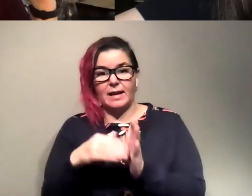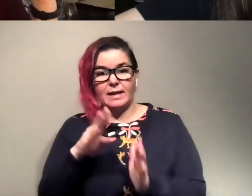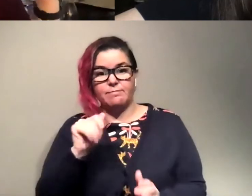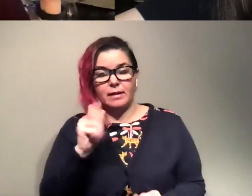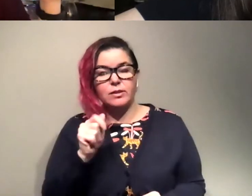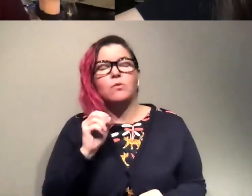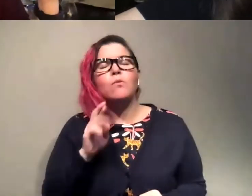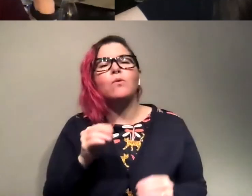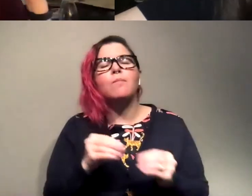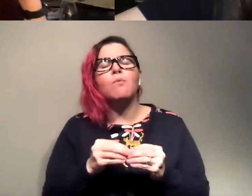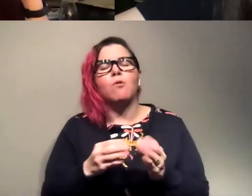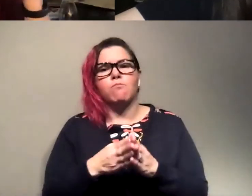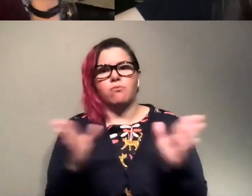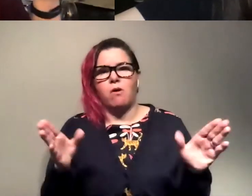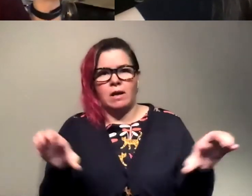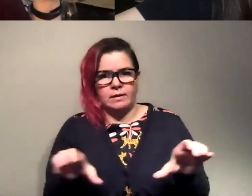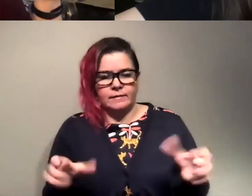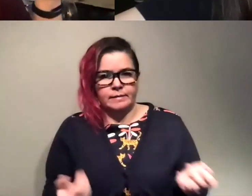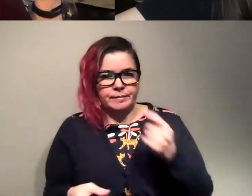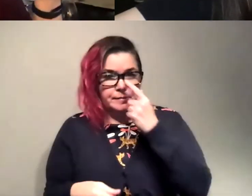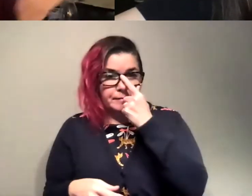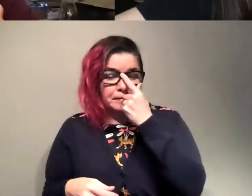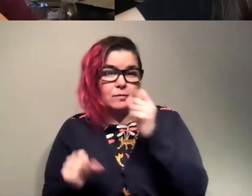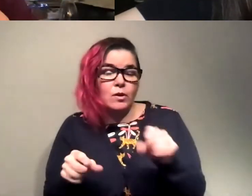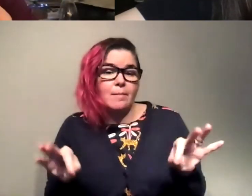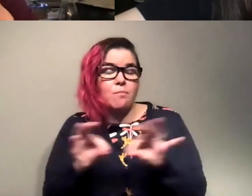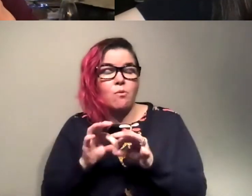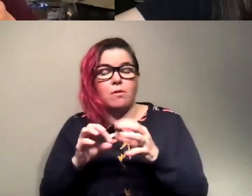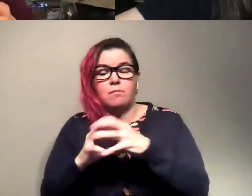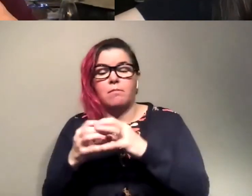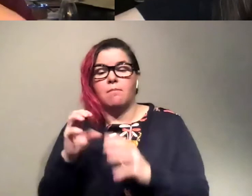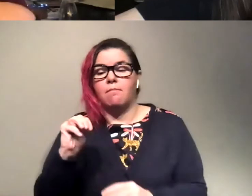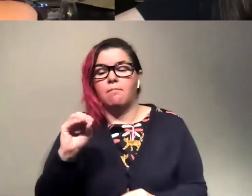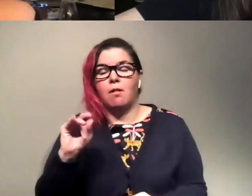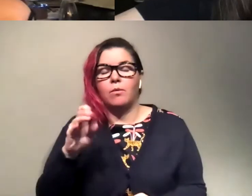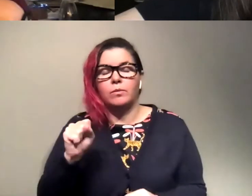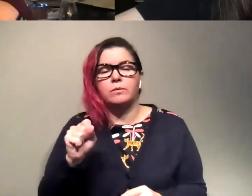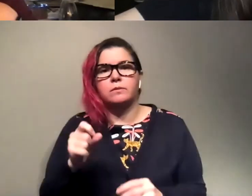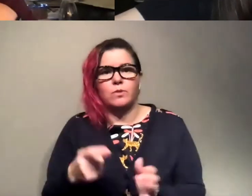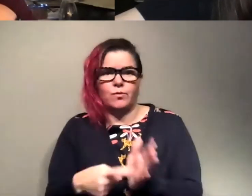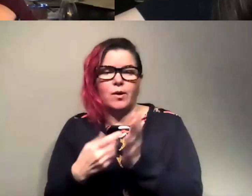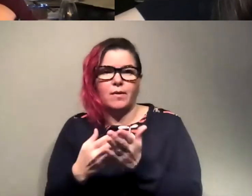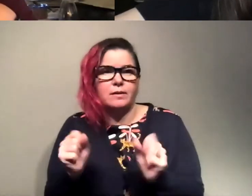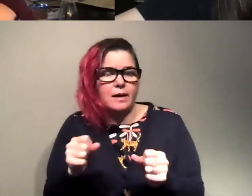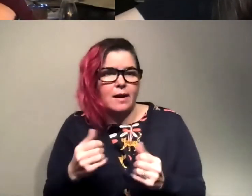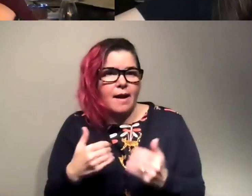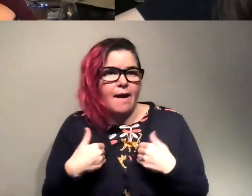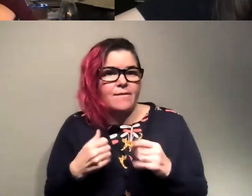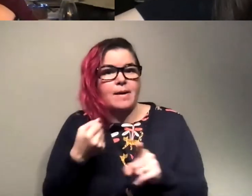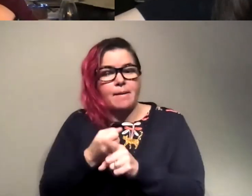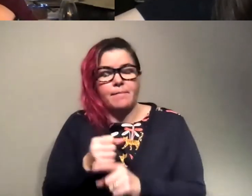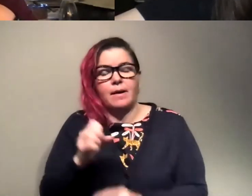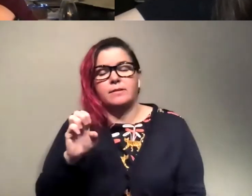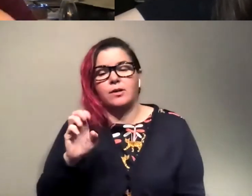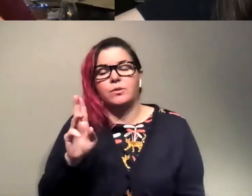more broader activity? And those can be important molecules because we need things that, for example, can have impacts on eukaryotic